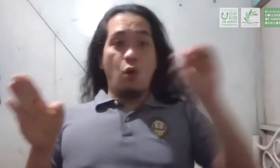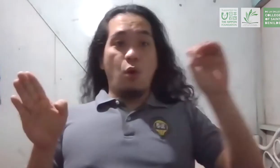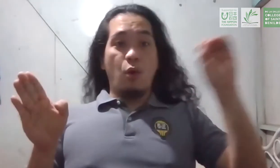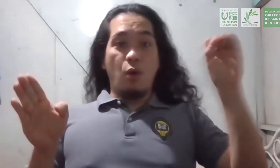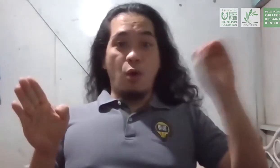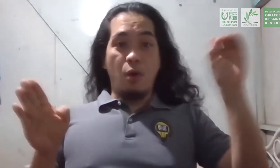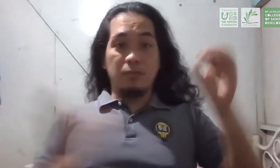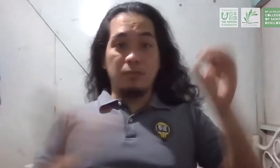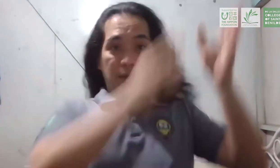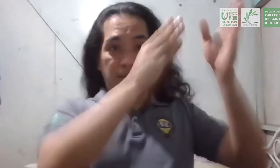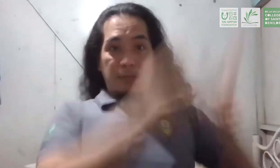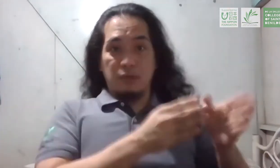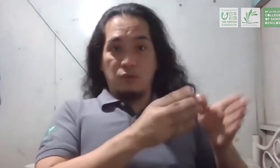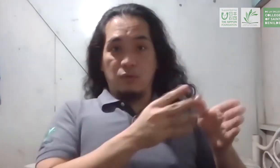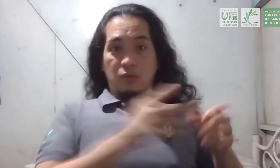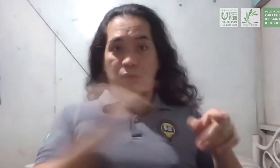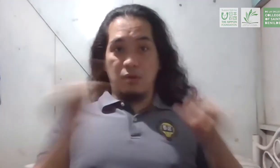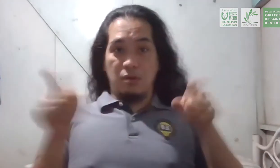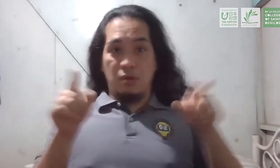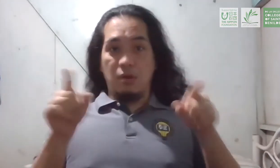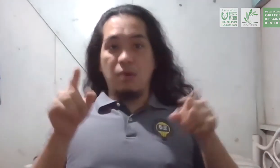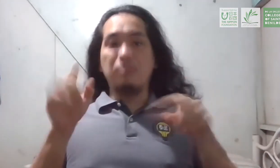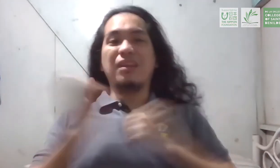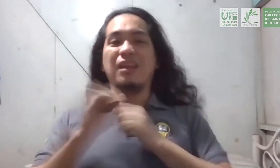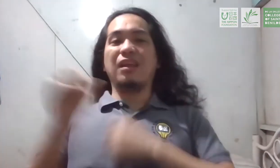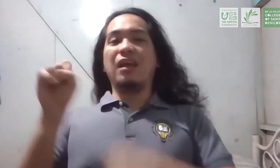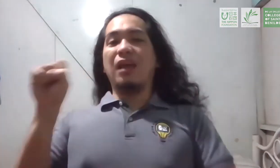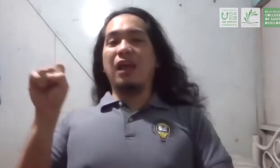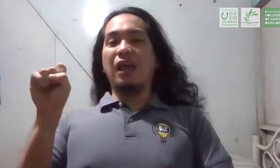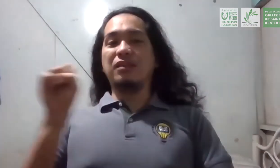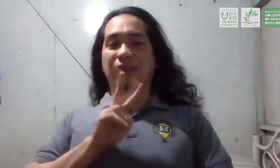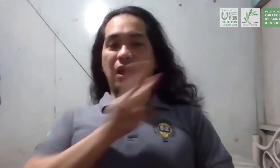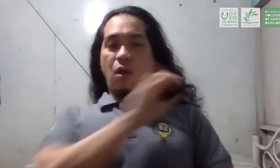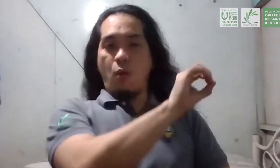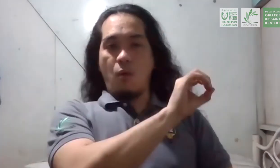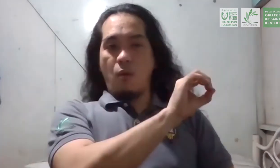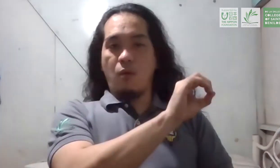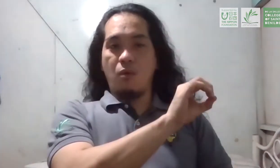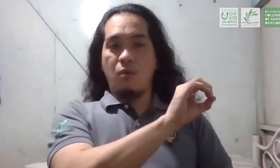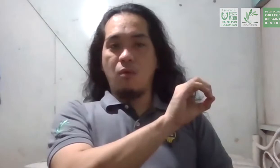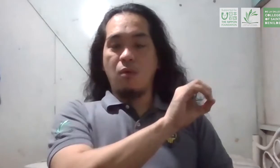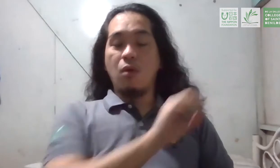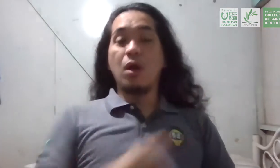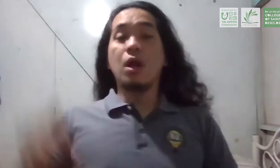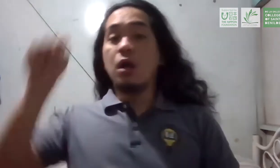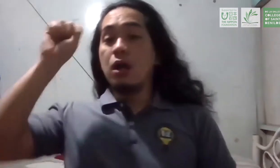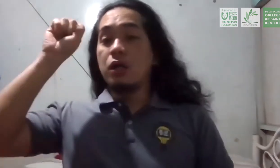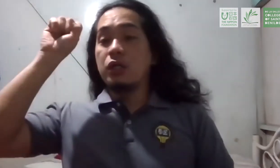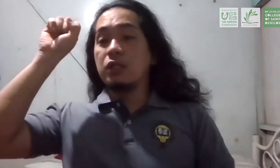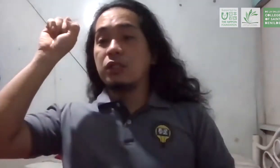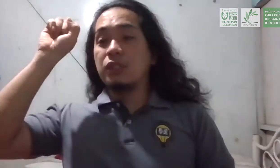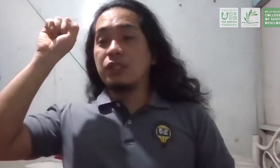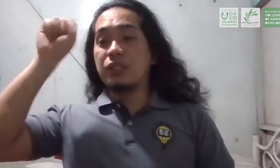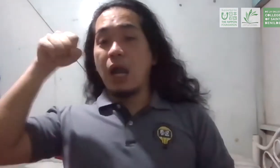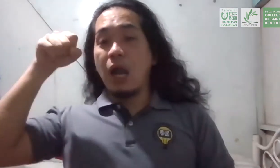If it's a person with another person, it's SVO.